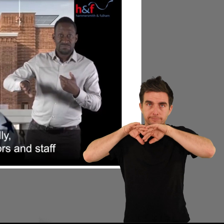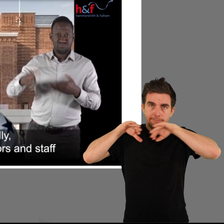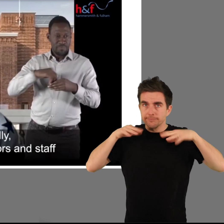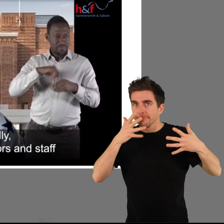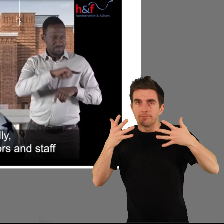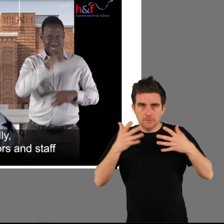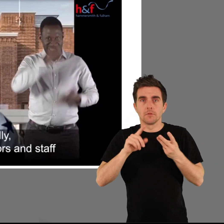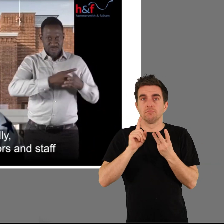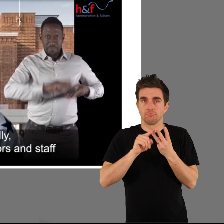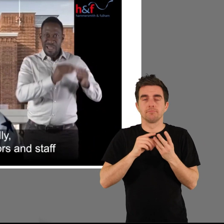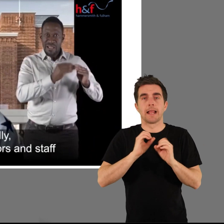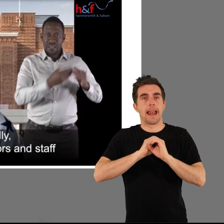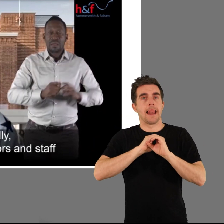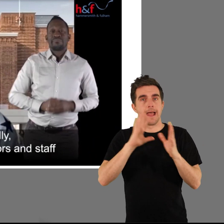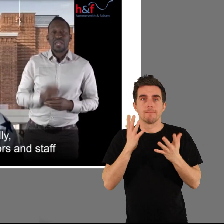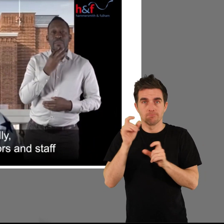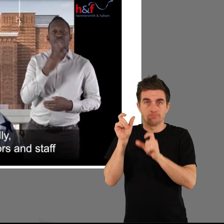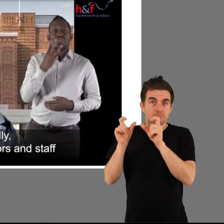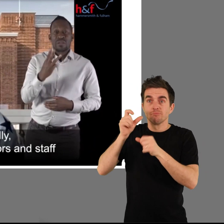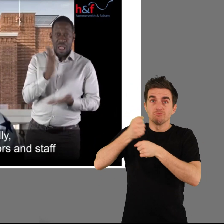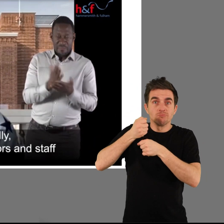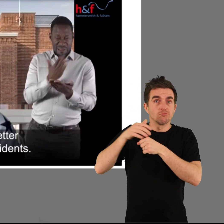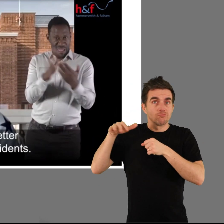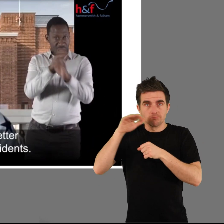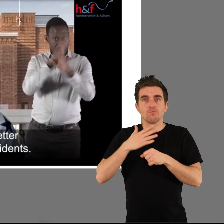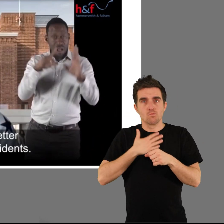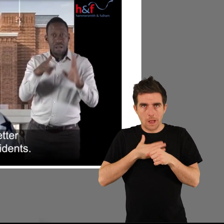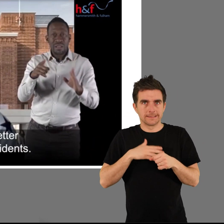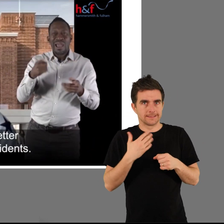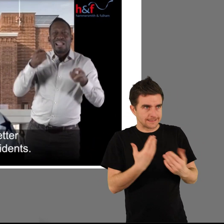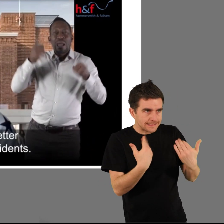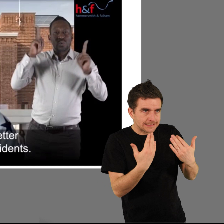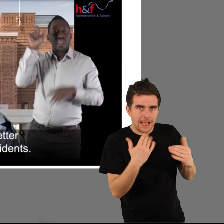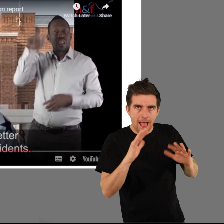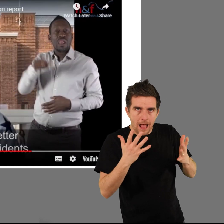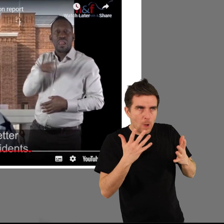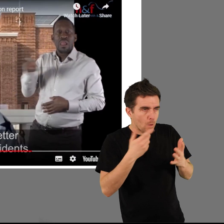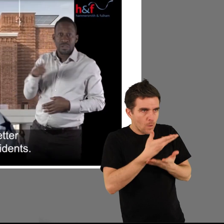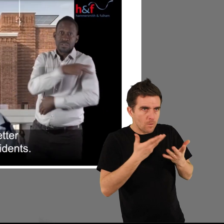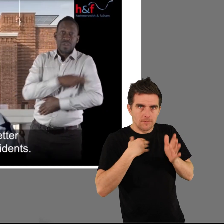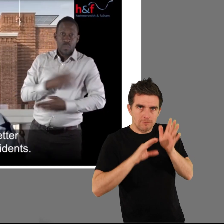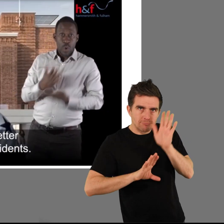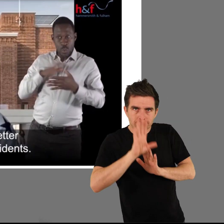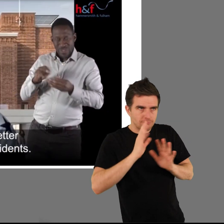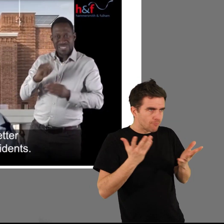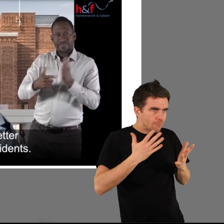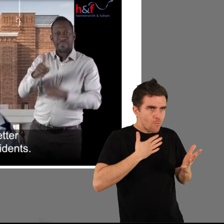And then thirdly, it is clear that councillors and staff want to work better with disabled residents.